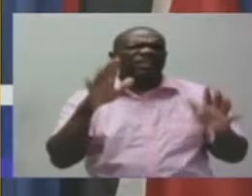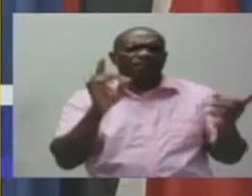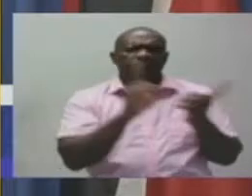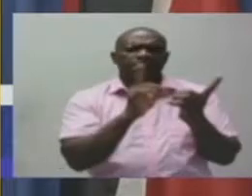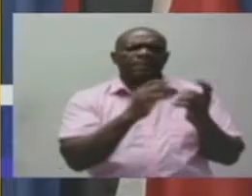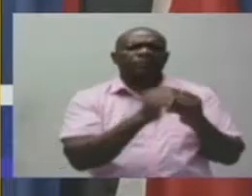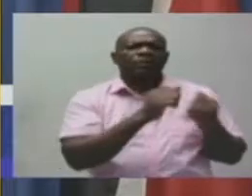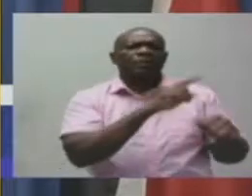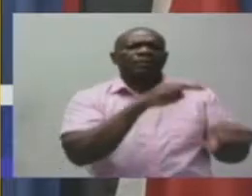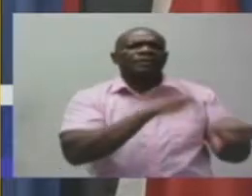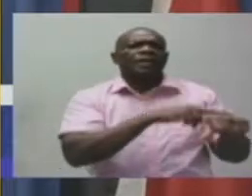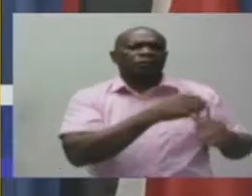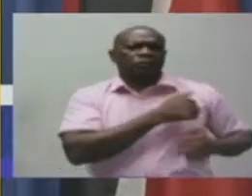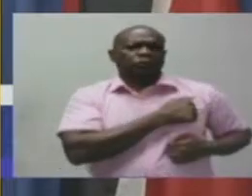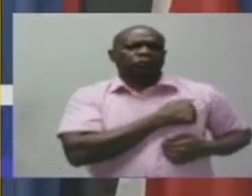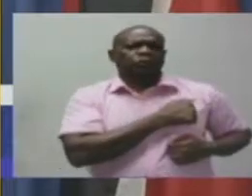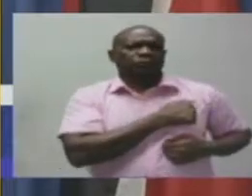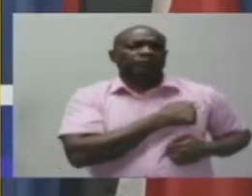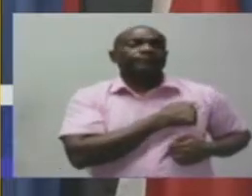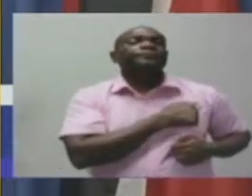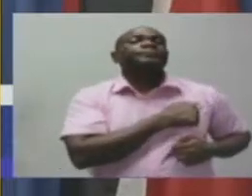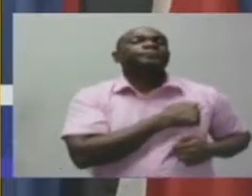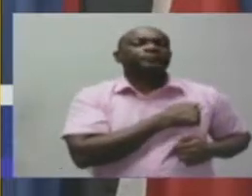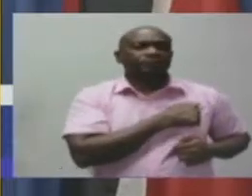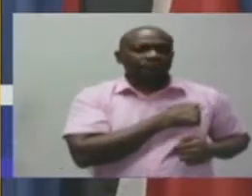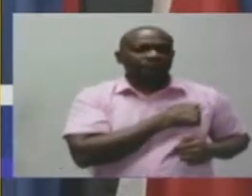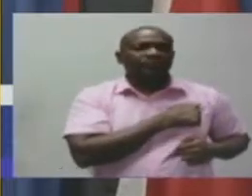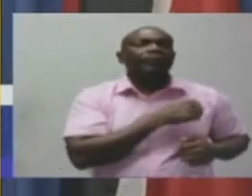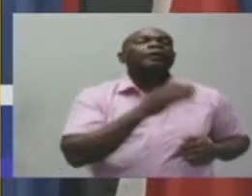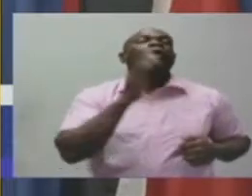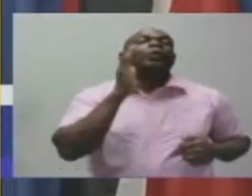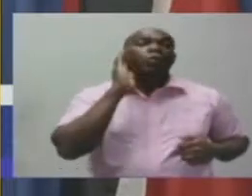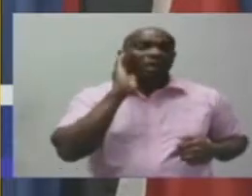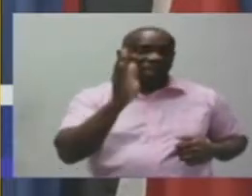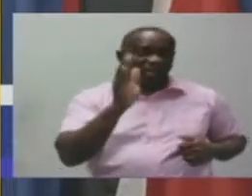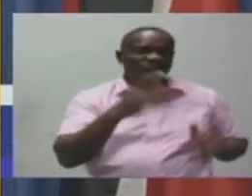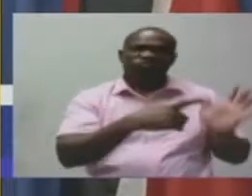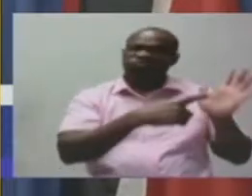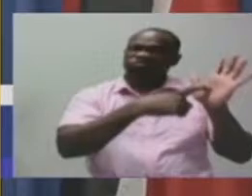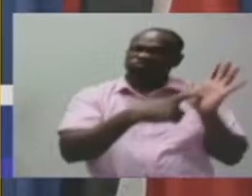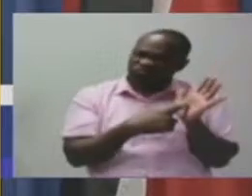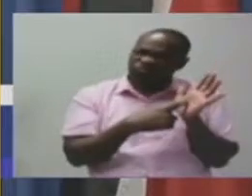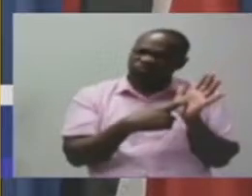to his charges, we will enforce